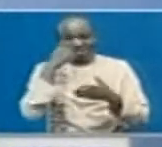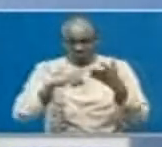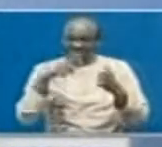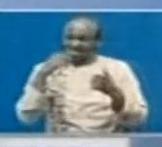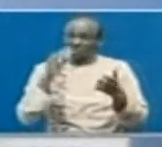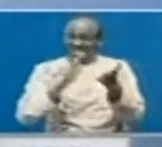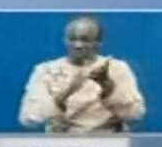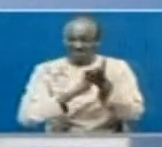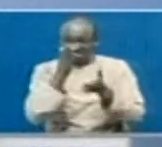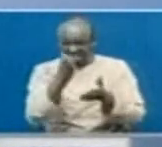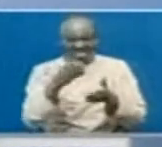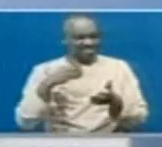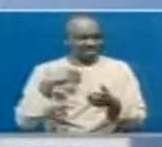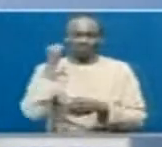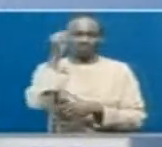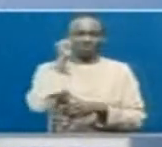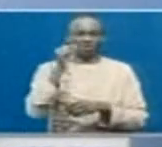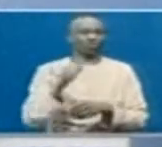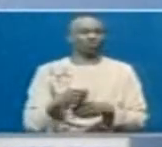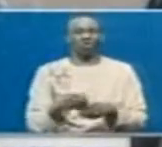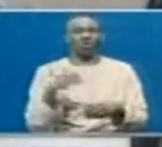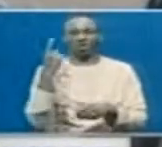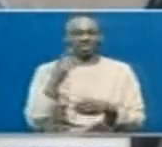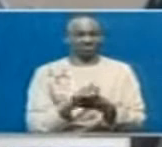recommendations as political gimmicks.